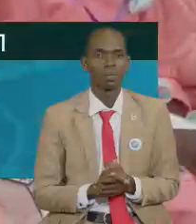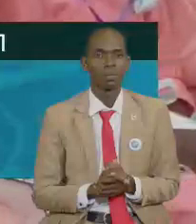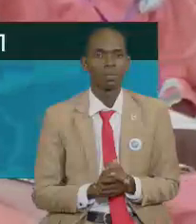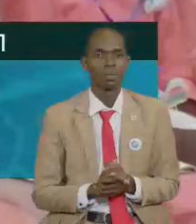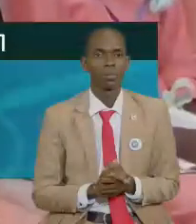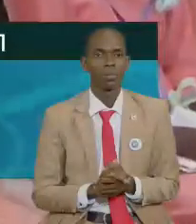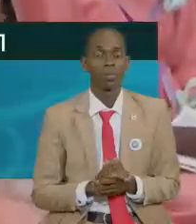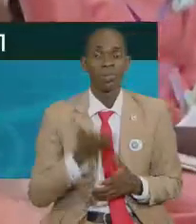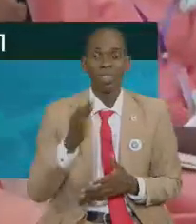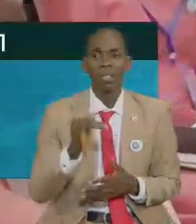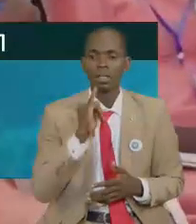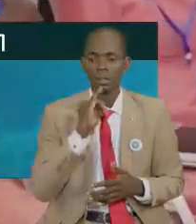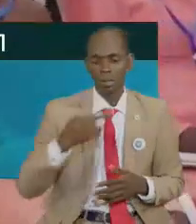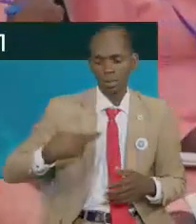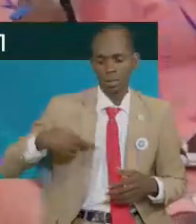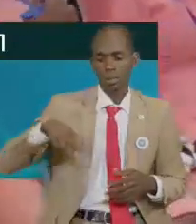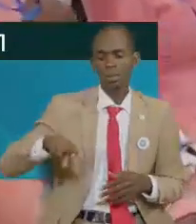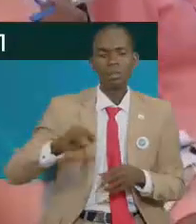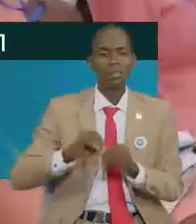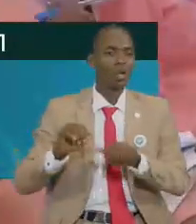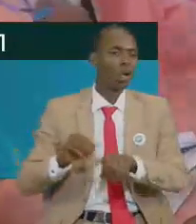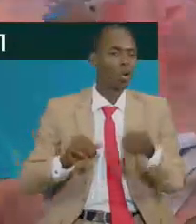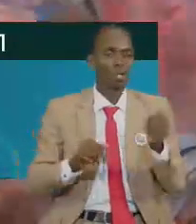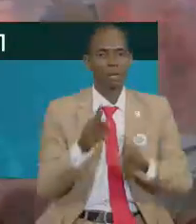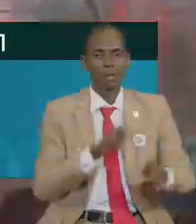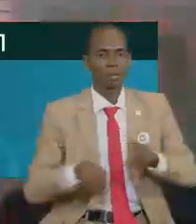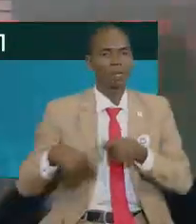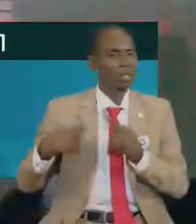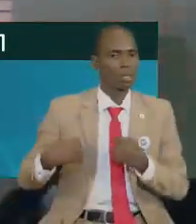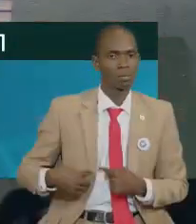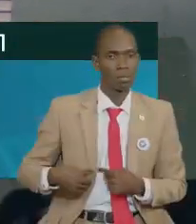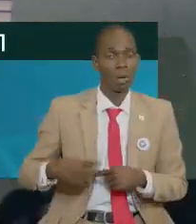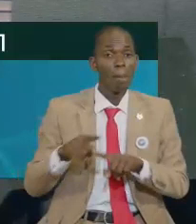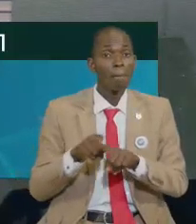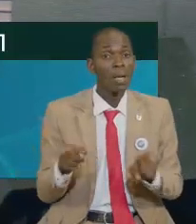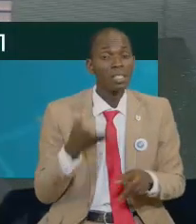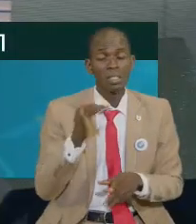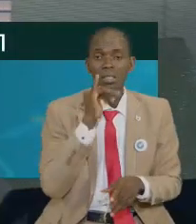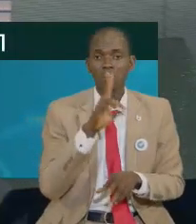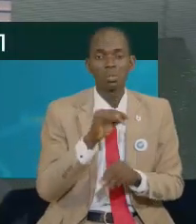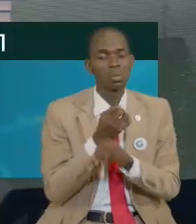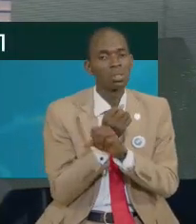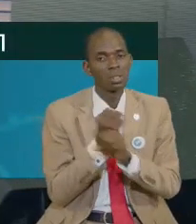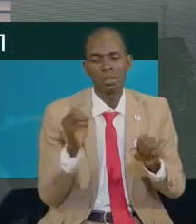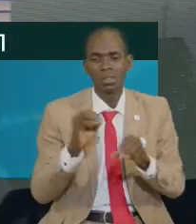There's religion in other people, but there's no salvation in any